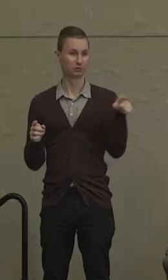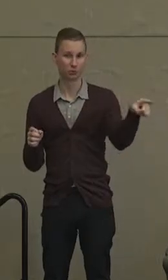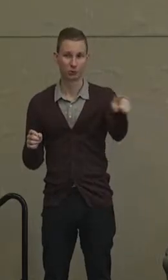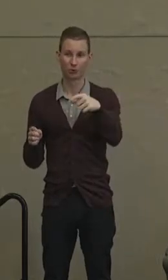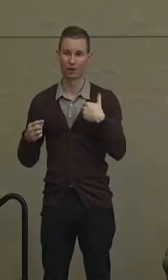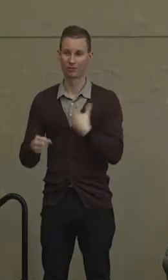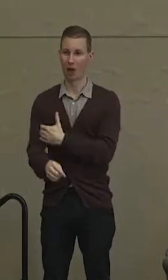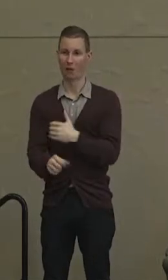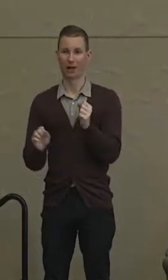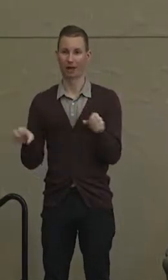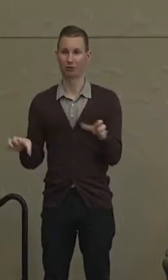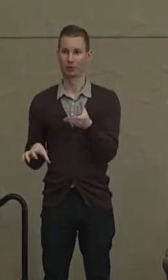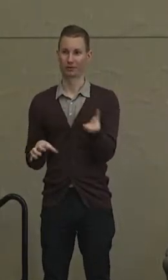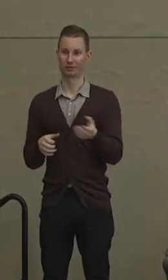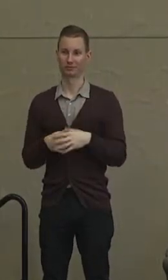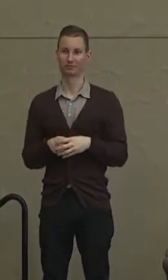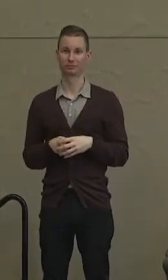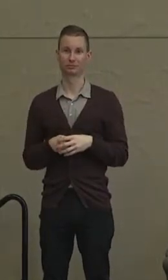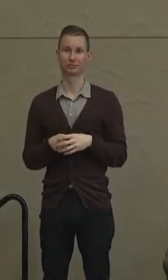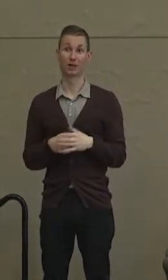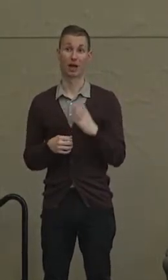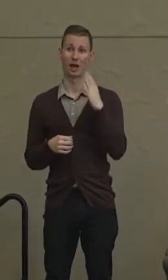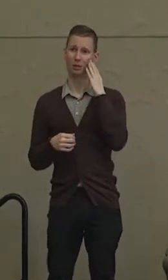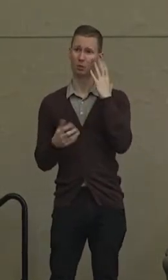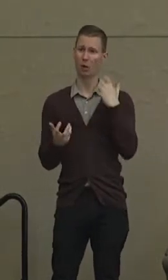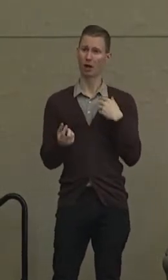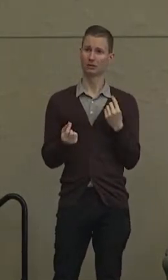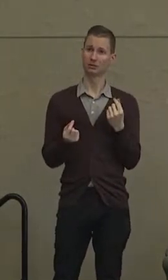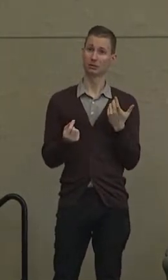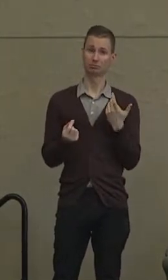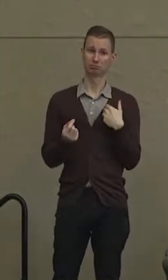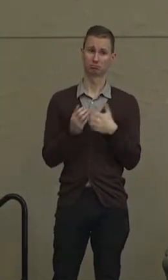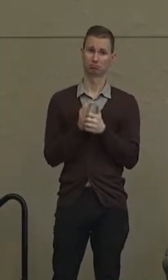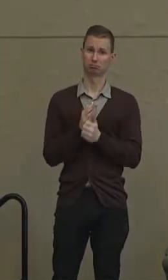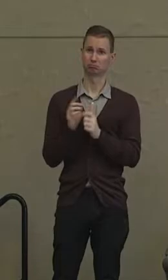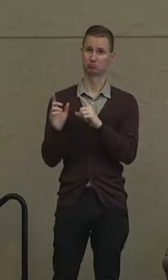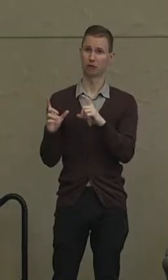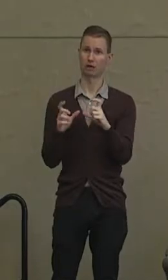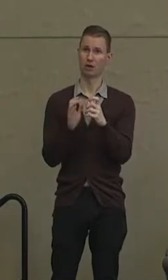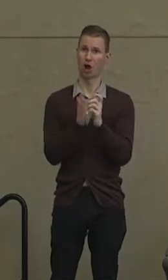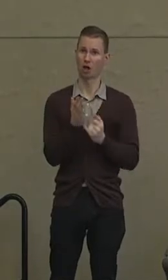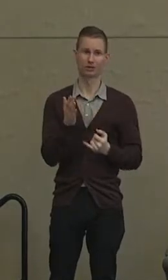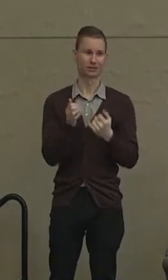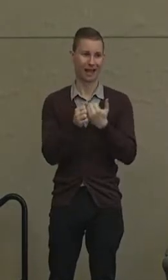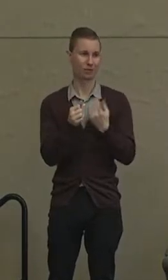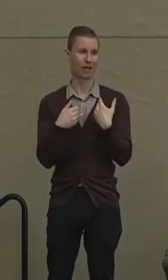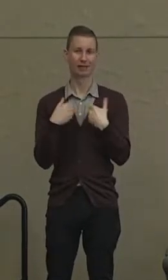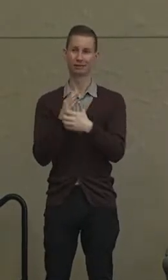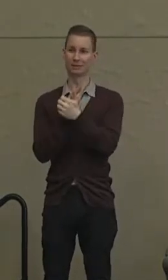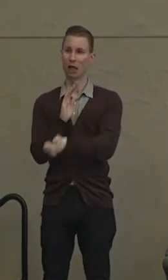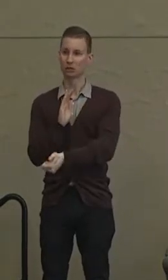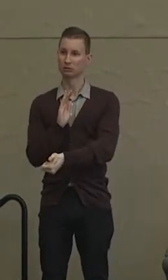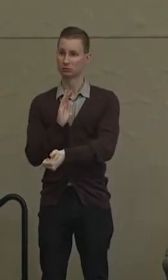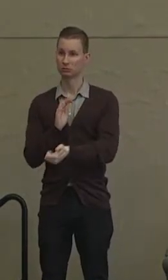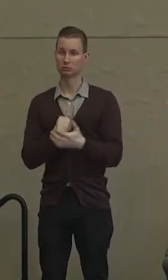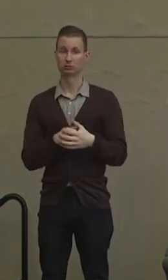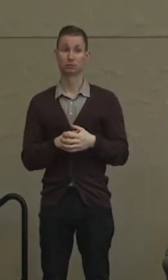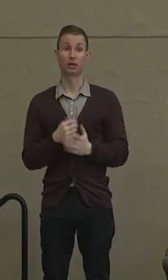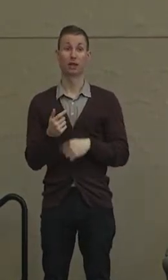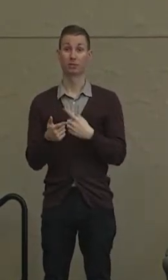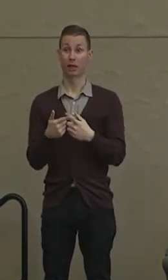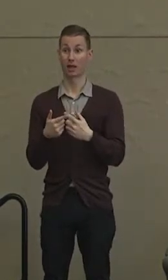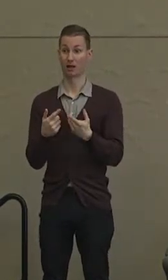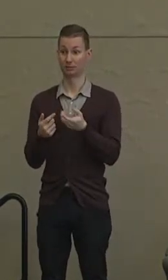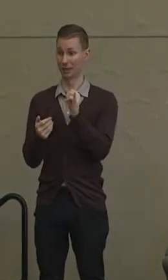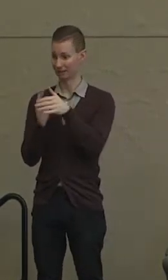power to do things, right? I knew what I did, which was photography in the arts. We all have something, right? And then we